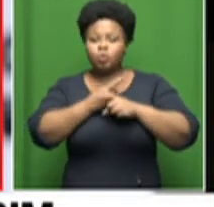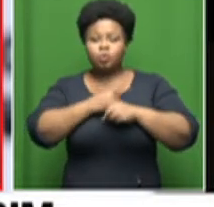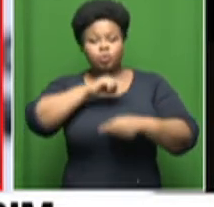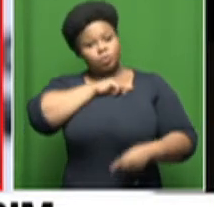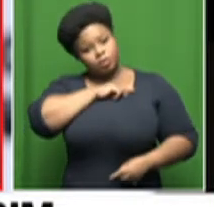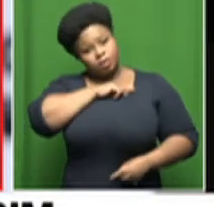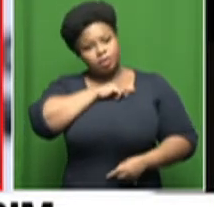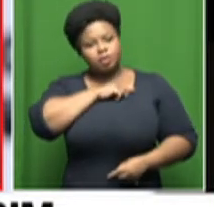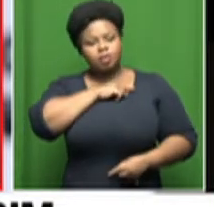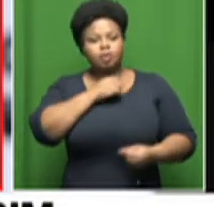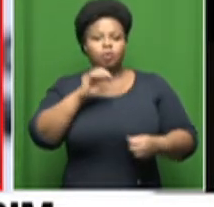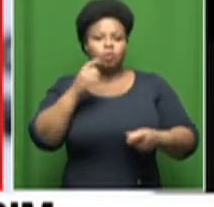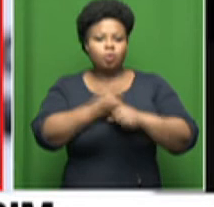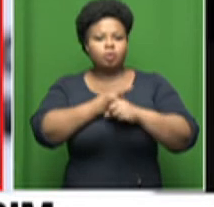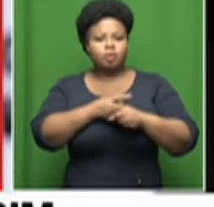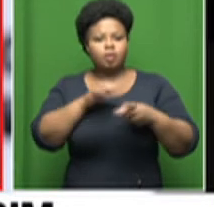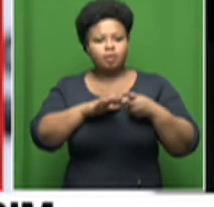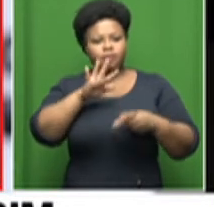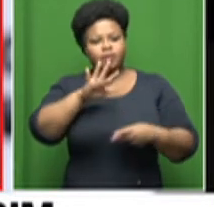the variants besides the